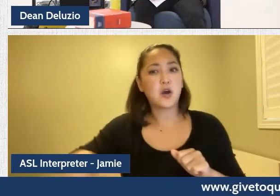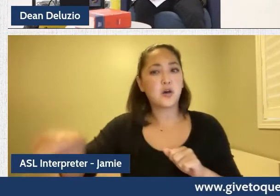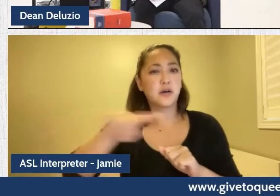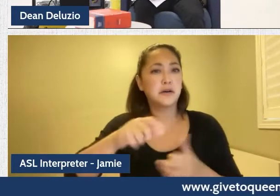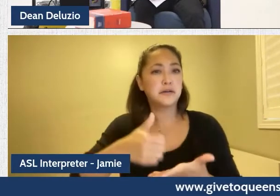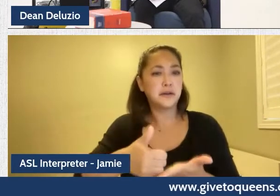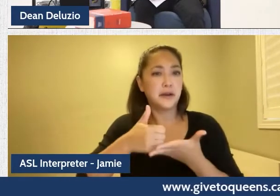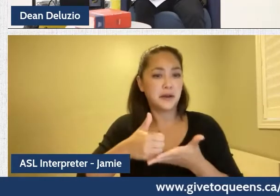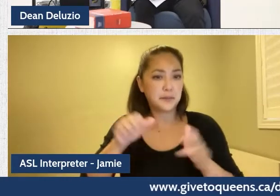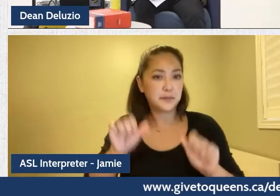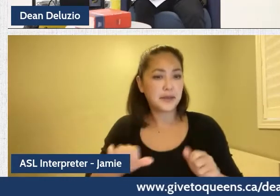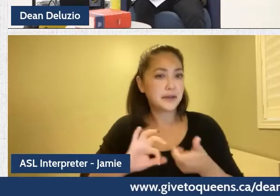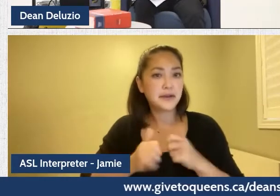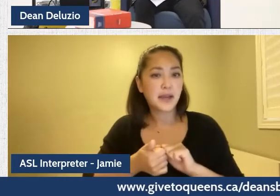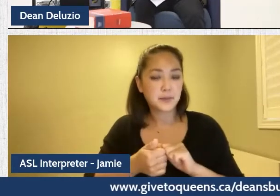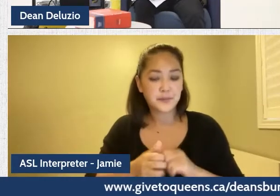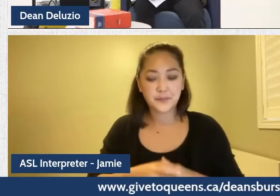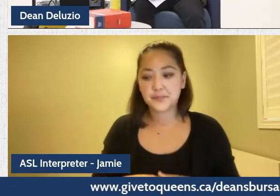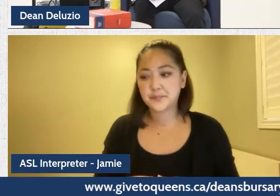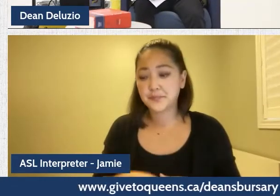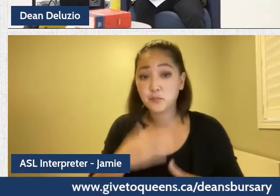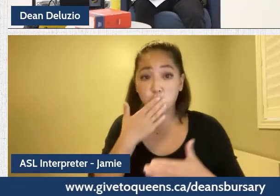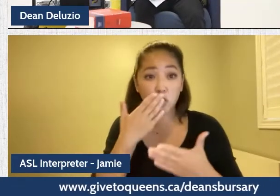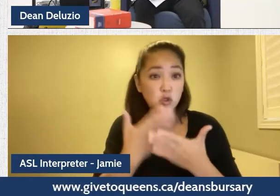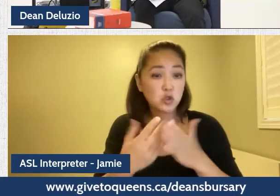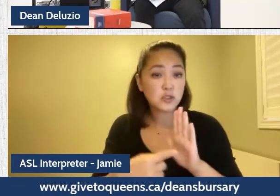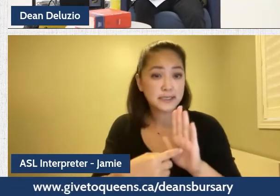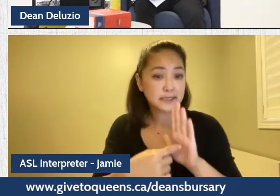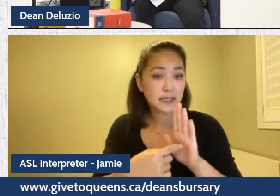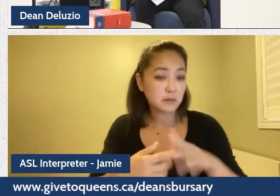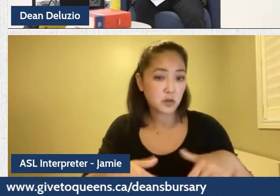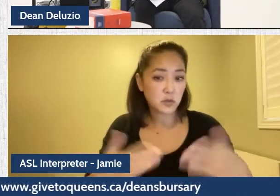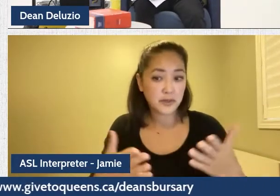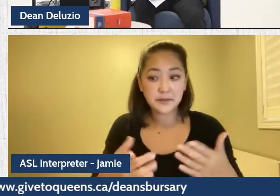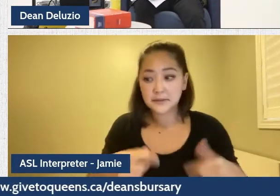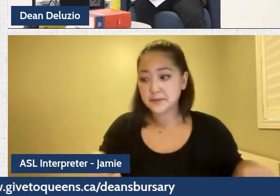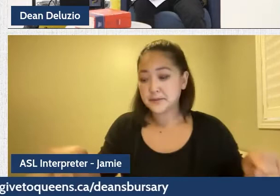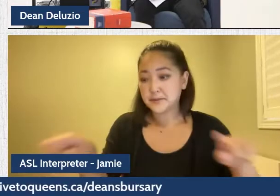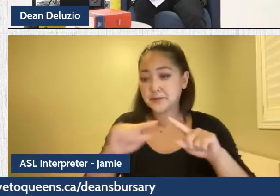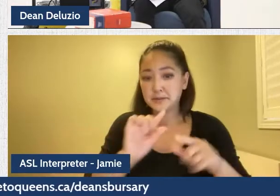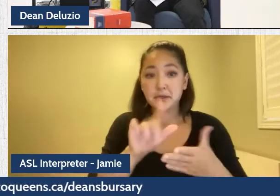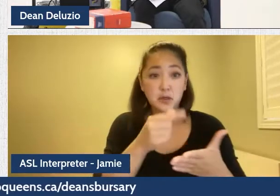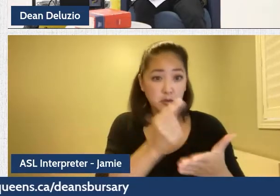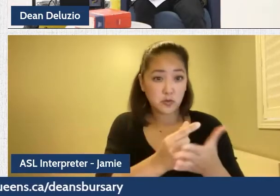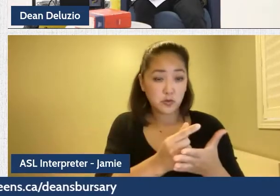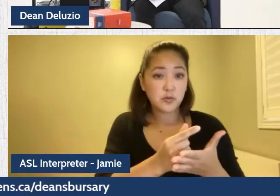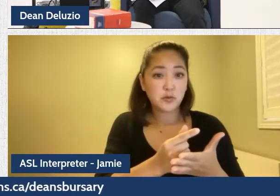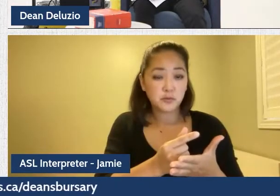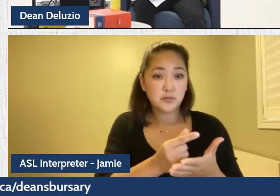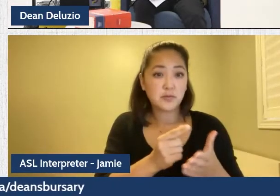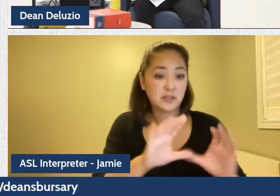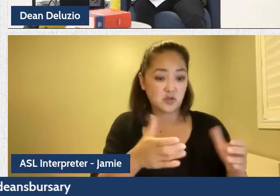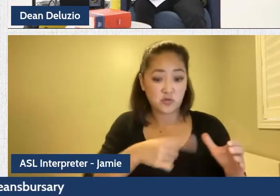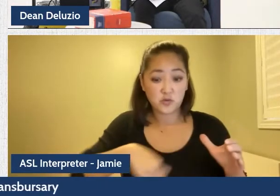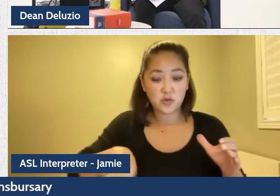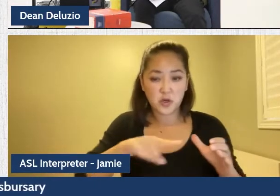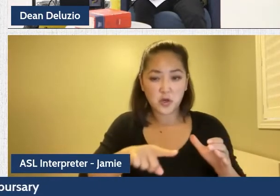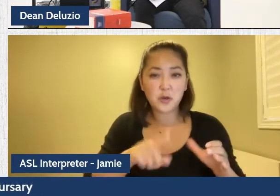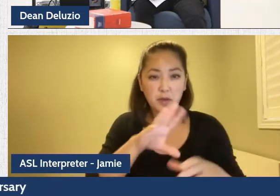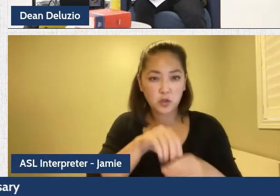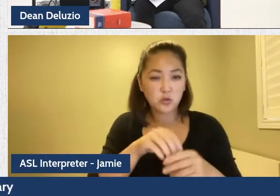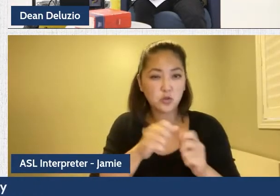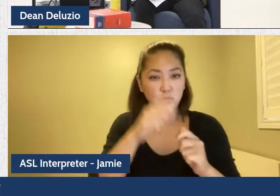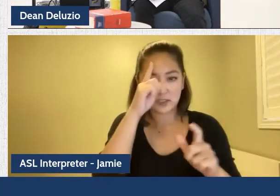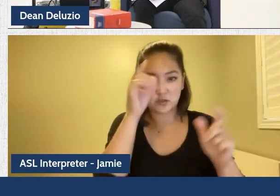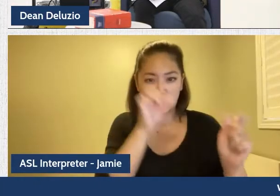ways. I mean, a great example is the help that many of our alumni helped through our strategic planning process last year. But I'll offer a